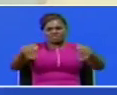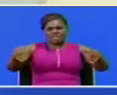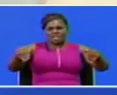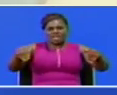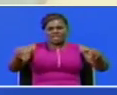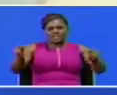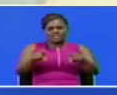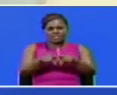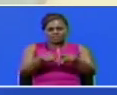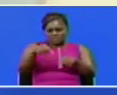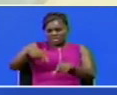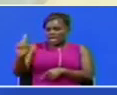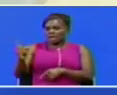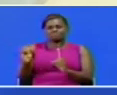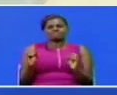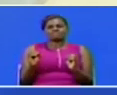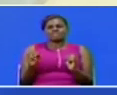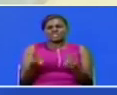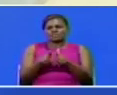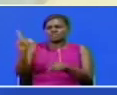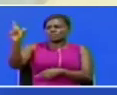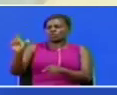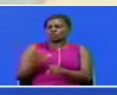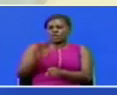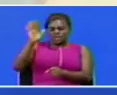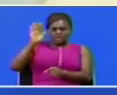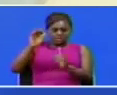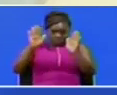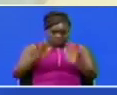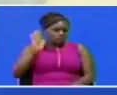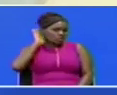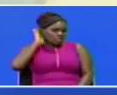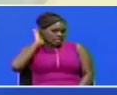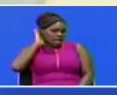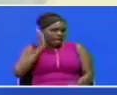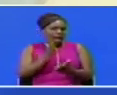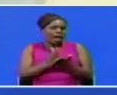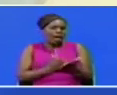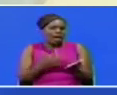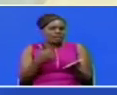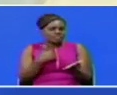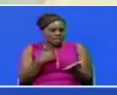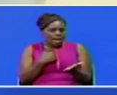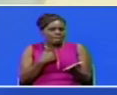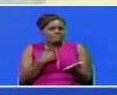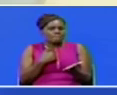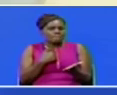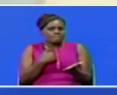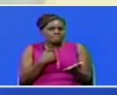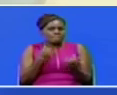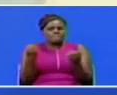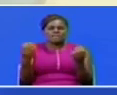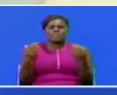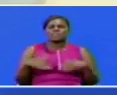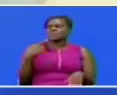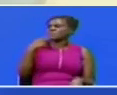not only here in Mombasa County, but the entire coast region. It is important to hear this from him because there have been, of course, assertions from many